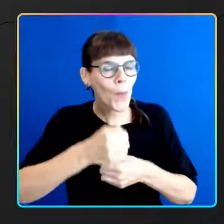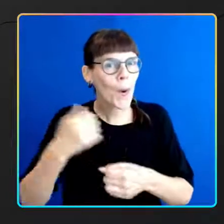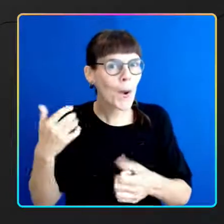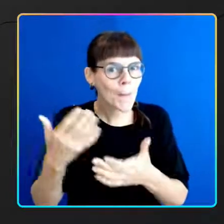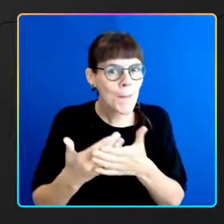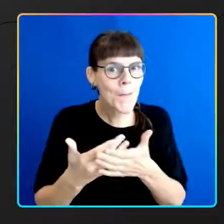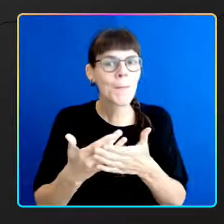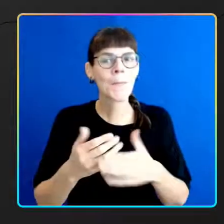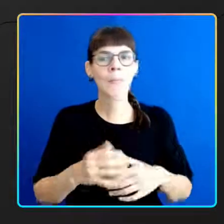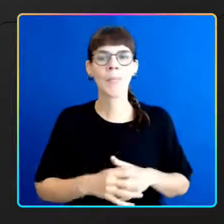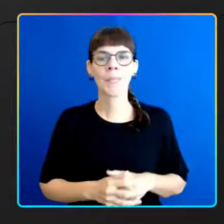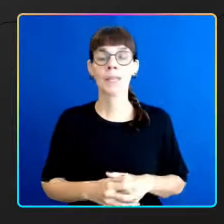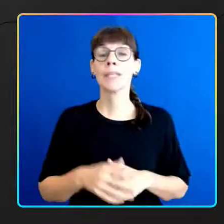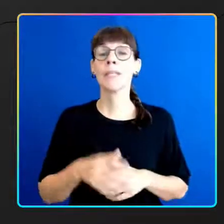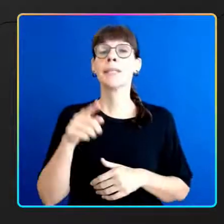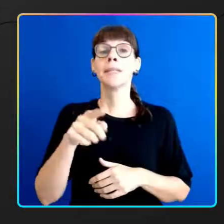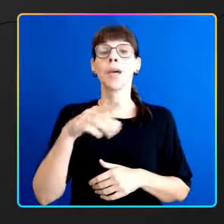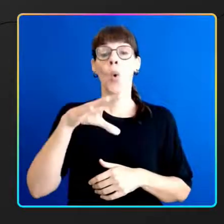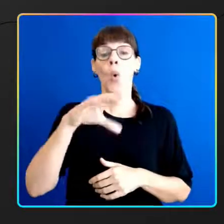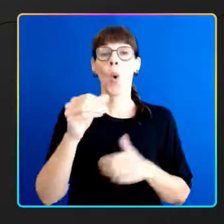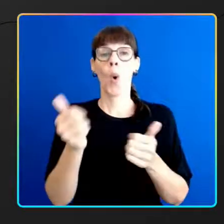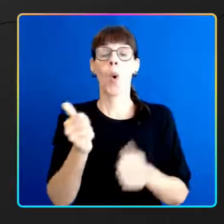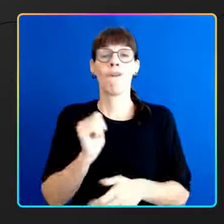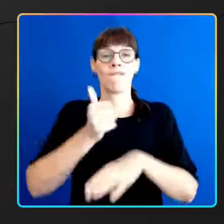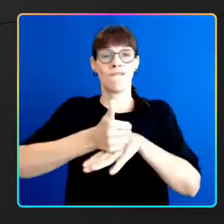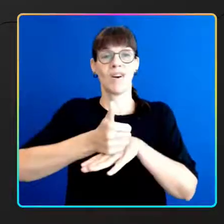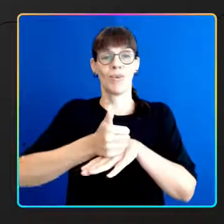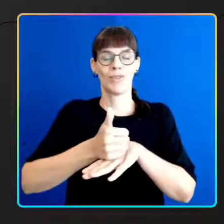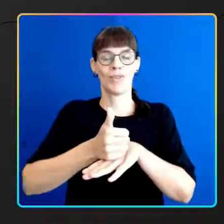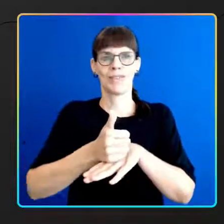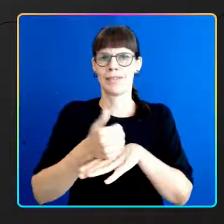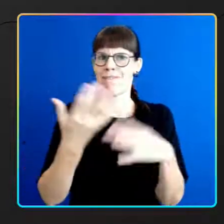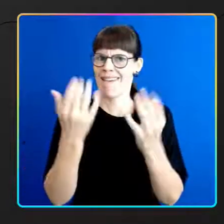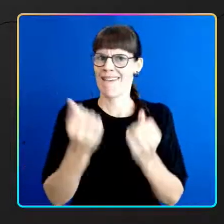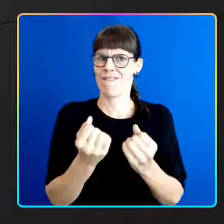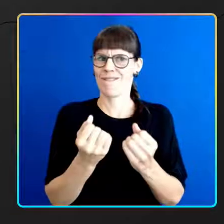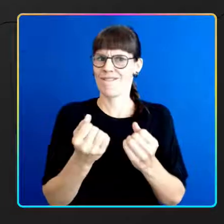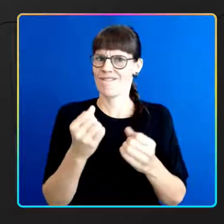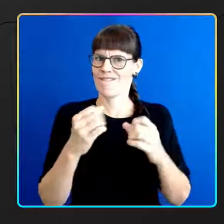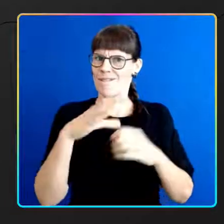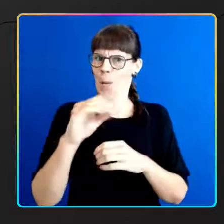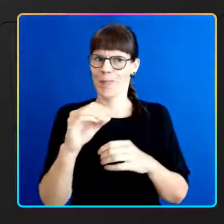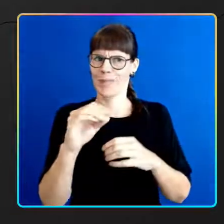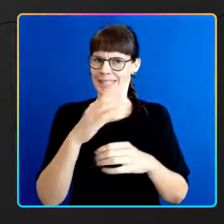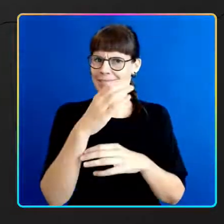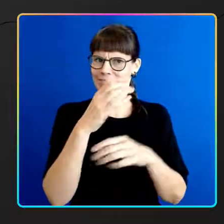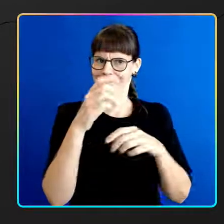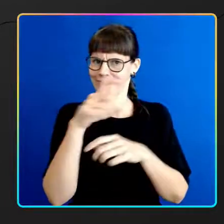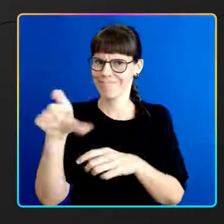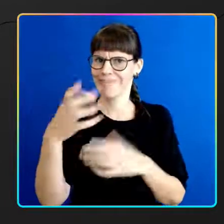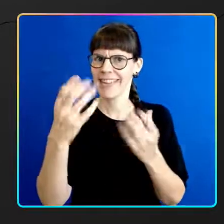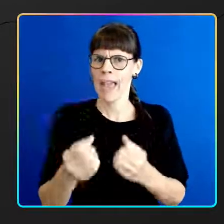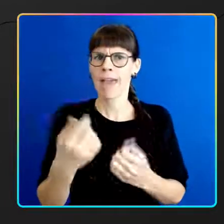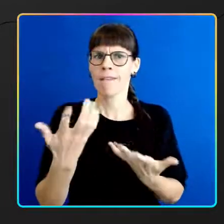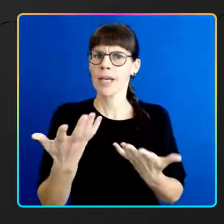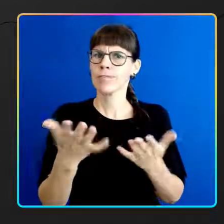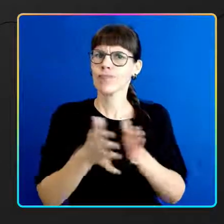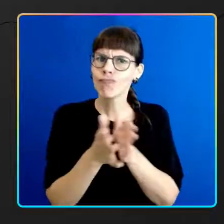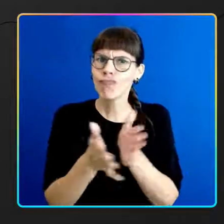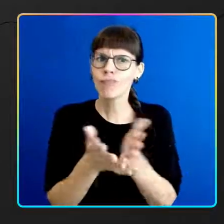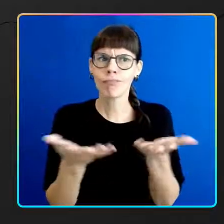a co-founder of a business. And so let's start there, shall we? Tell us who you are, what base of